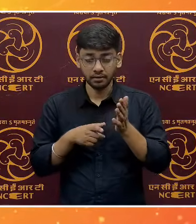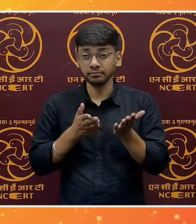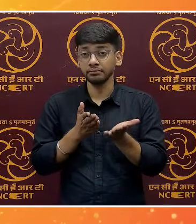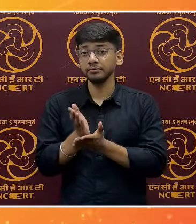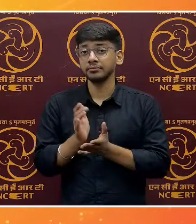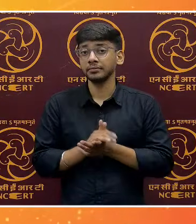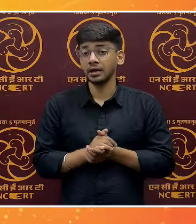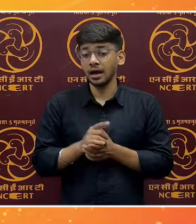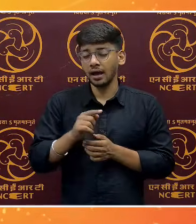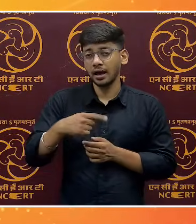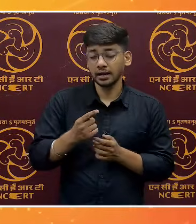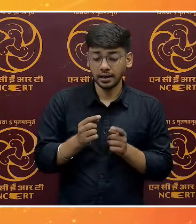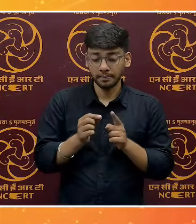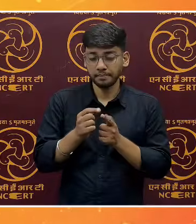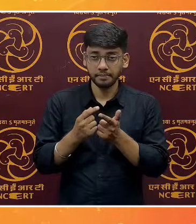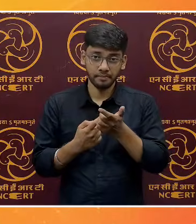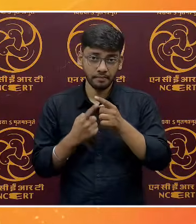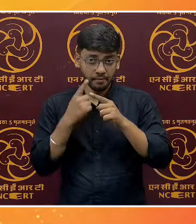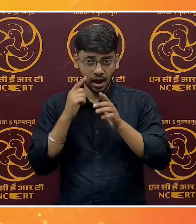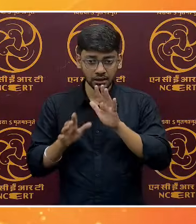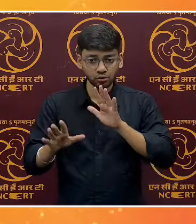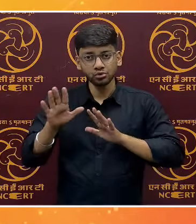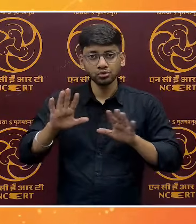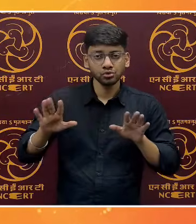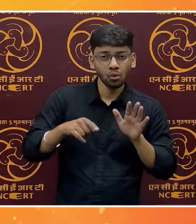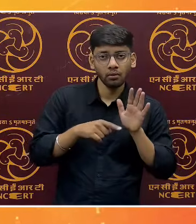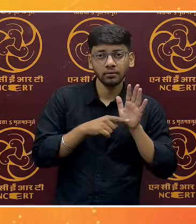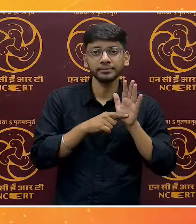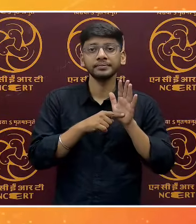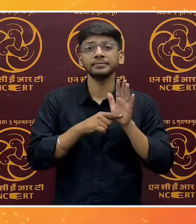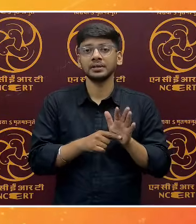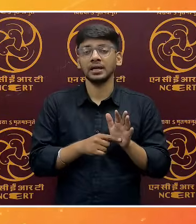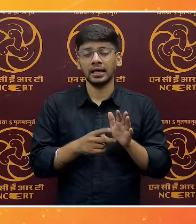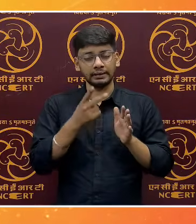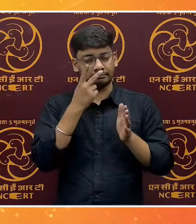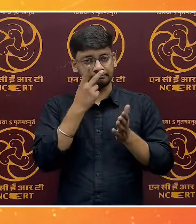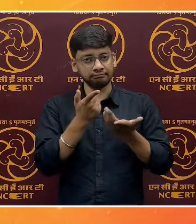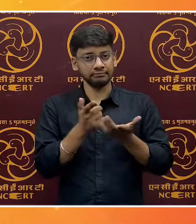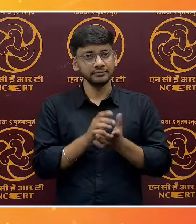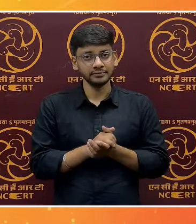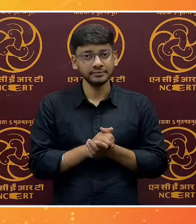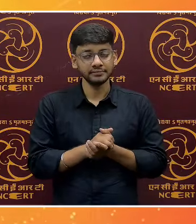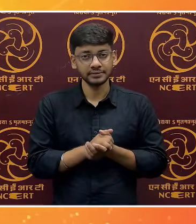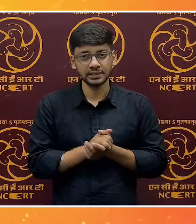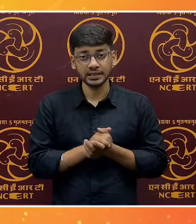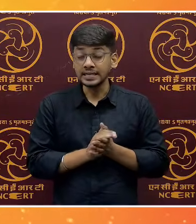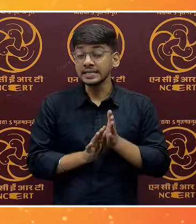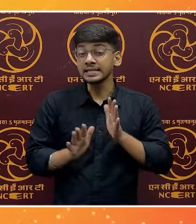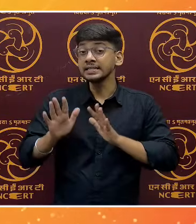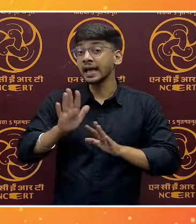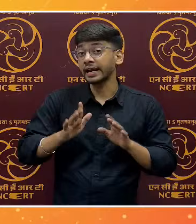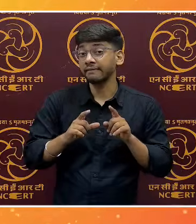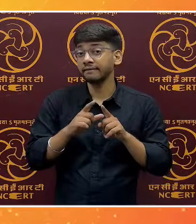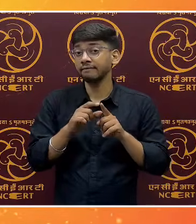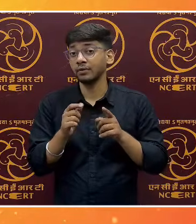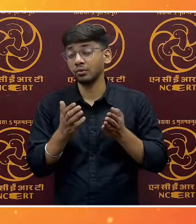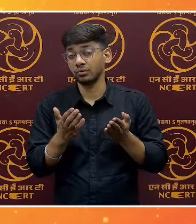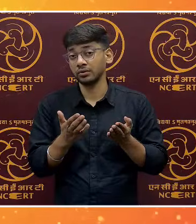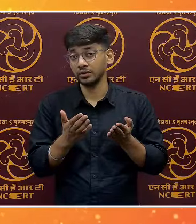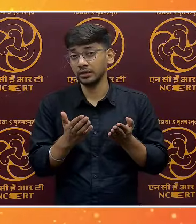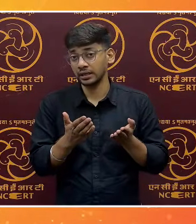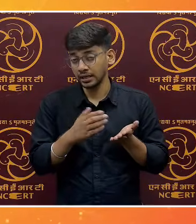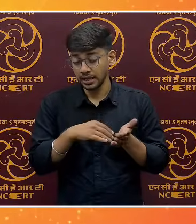here is the next part, that is the simulation part. So we can see the next part is the simulation part, and this